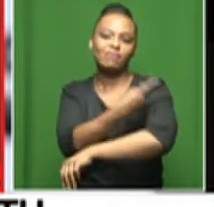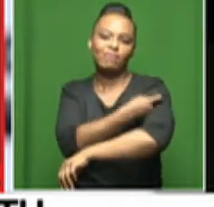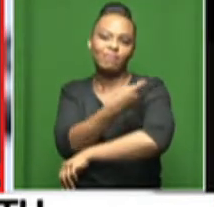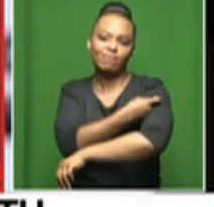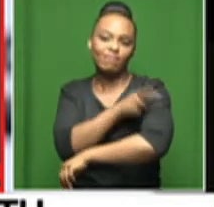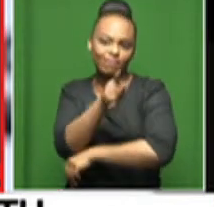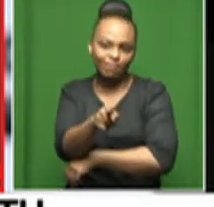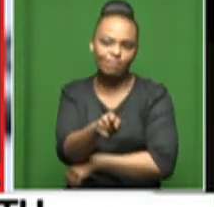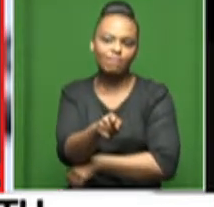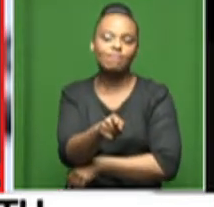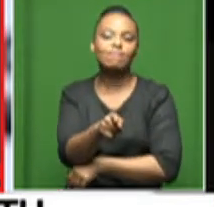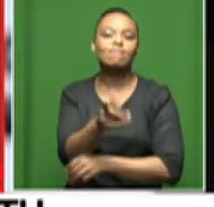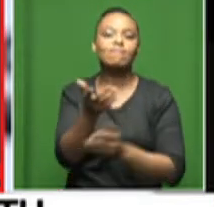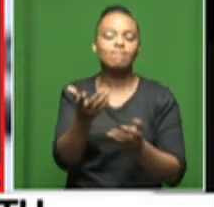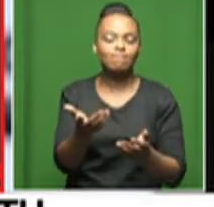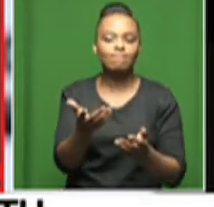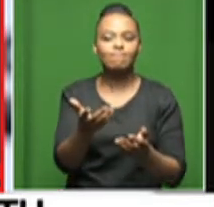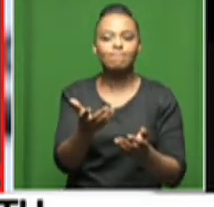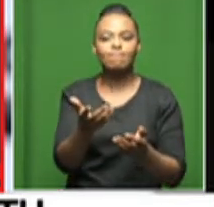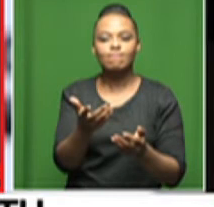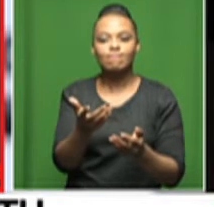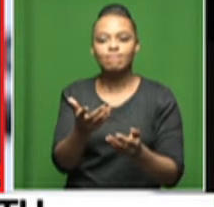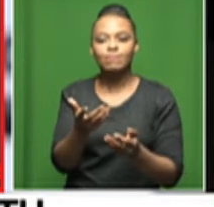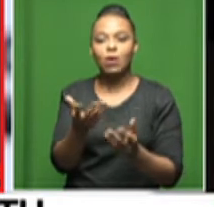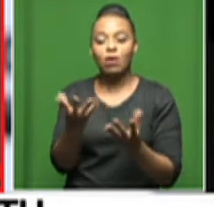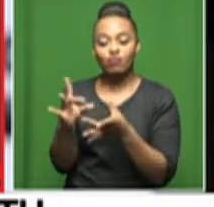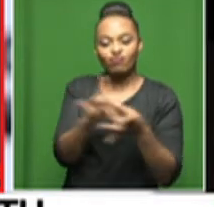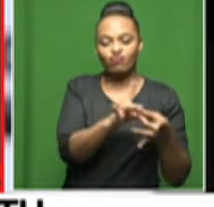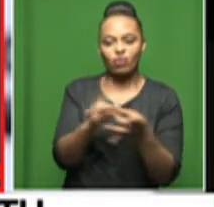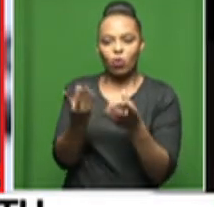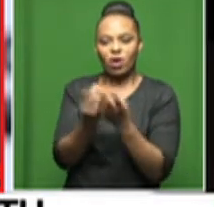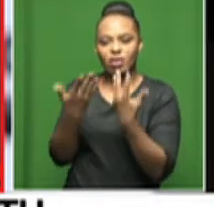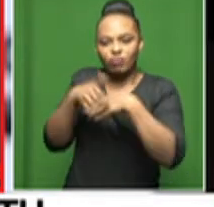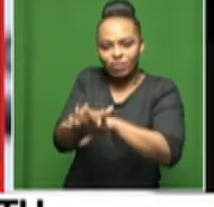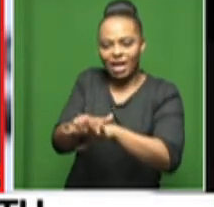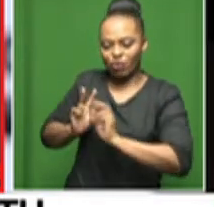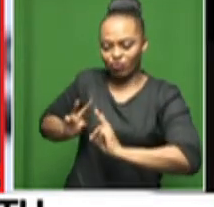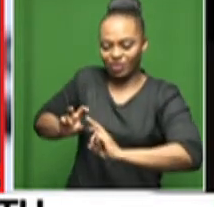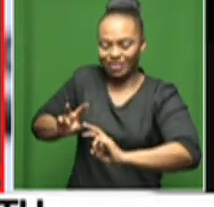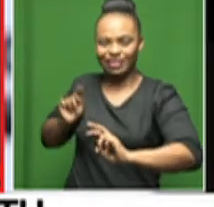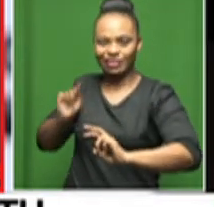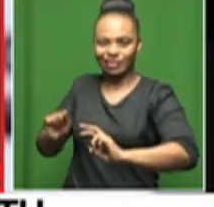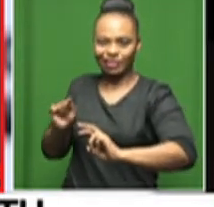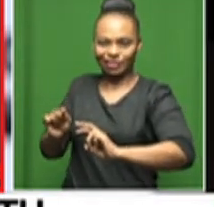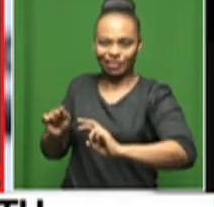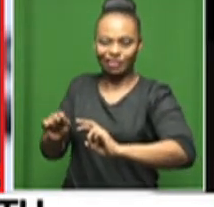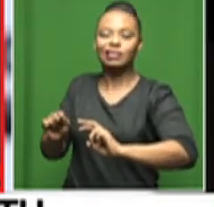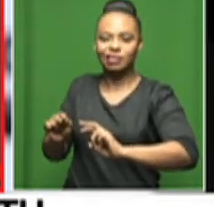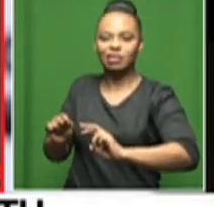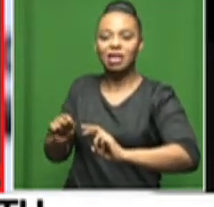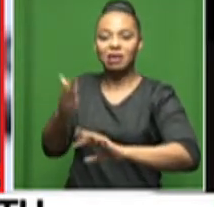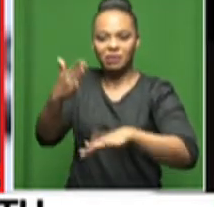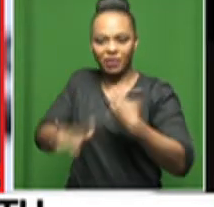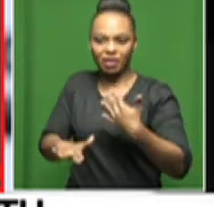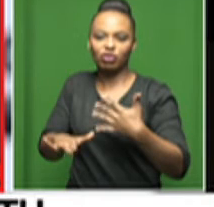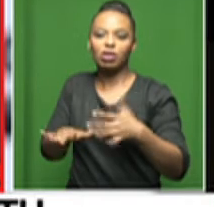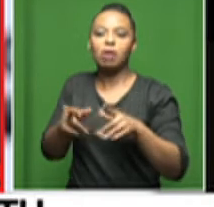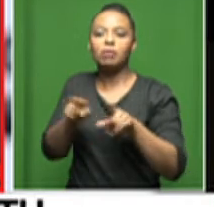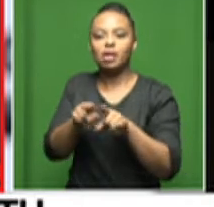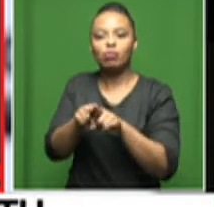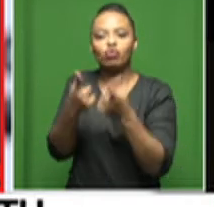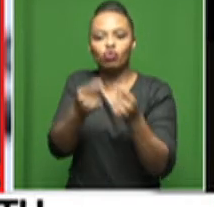platform over with the implementation studies that will be done at the same time.